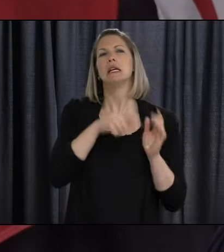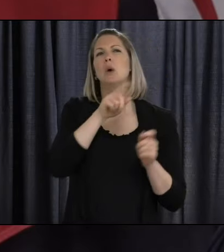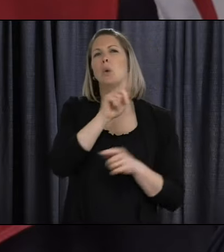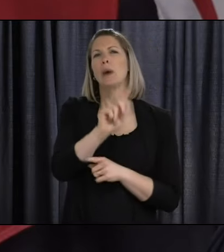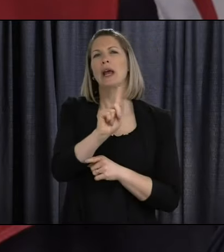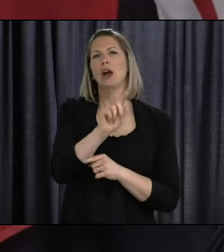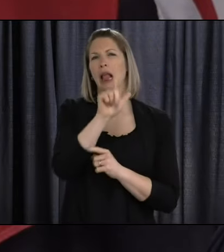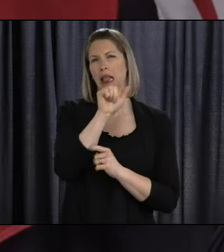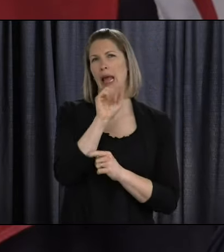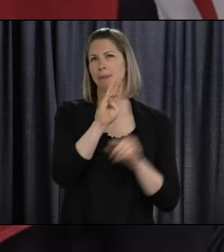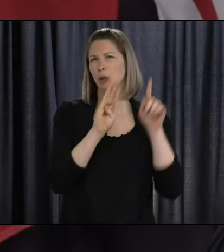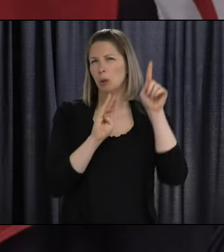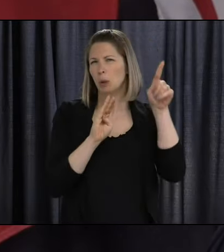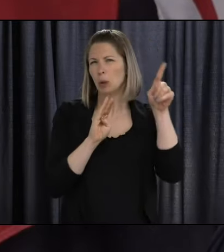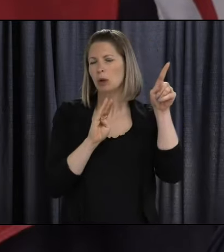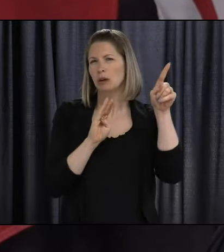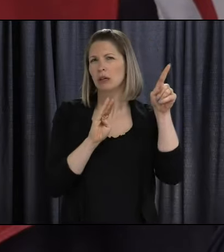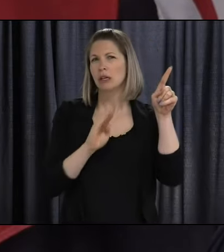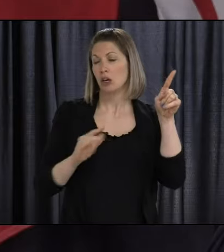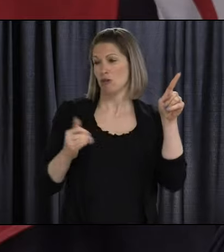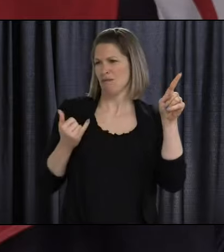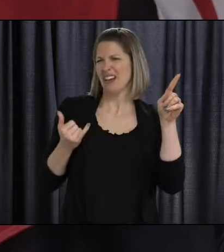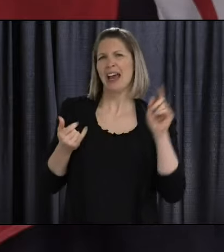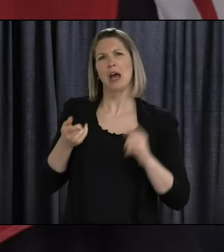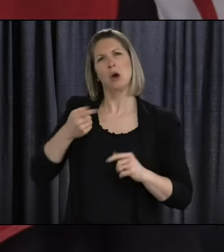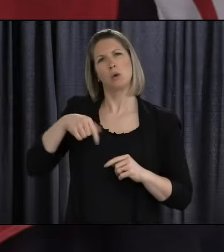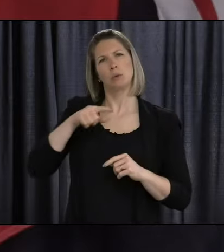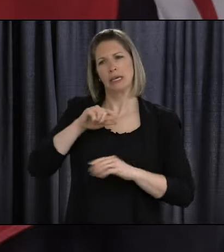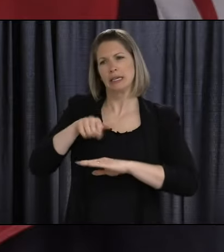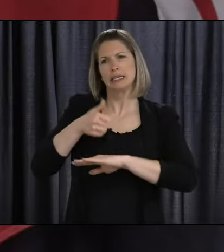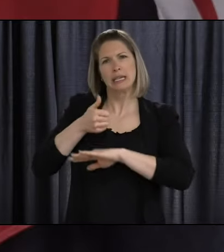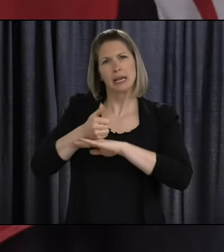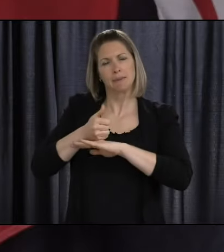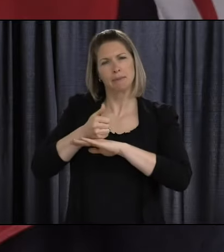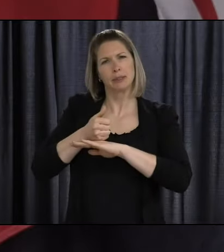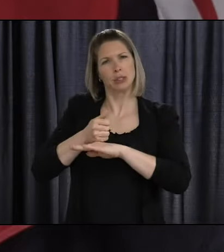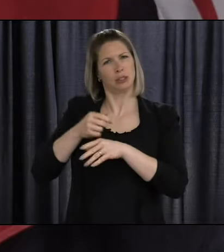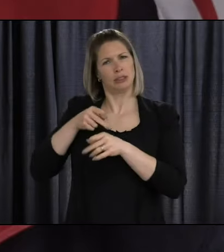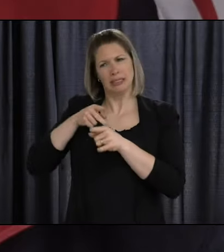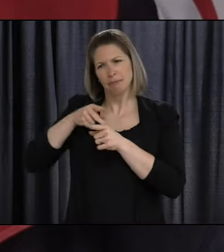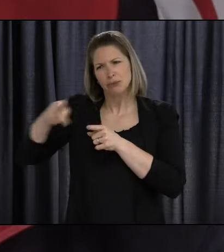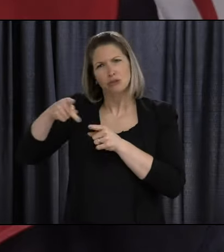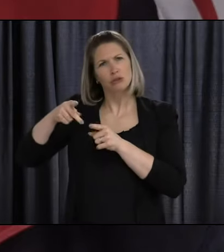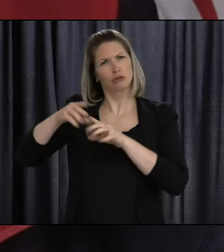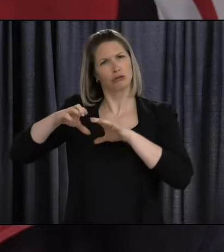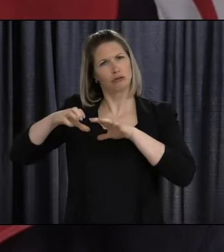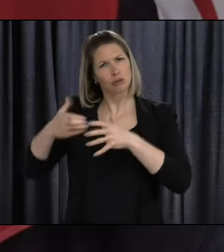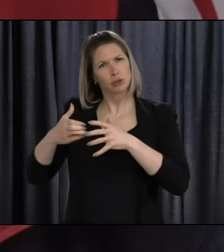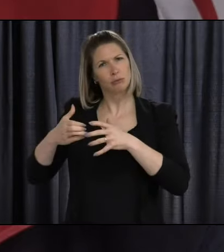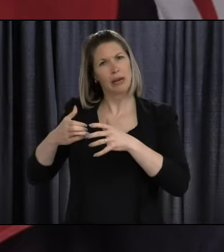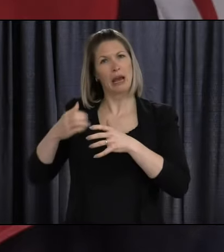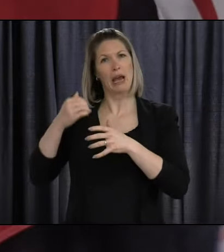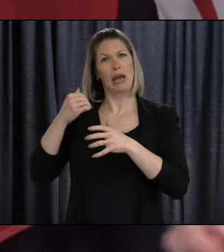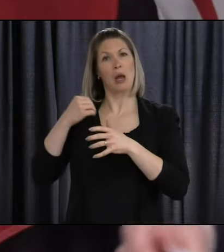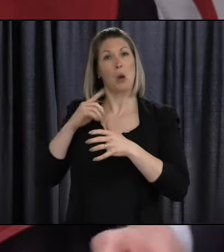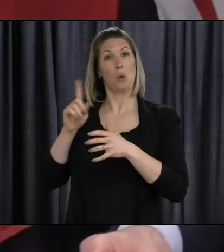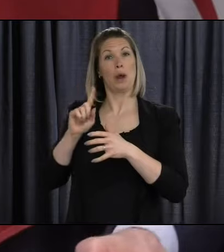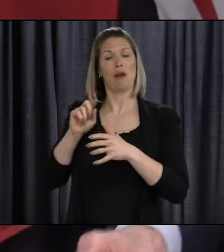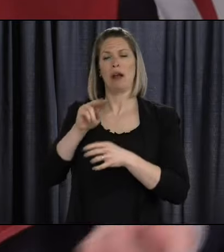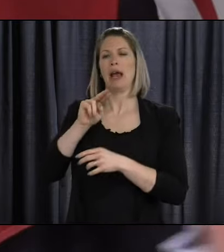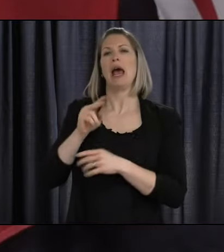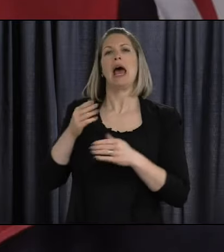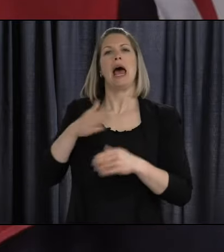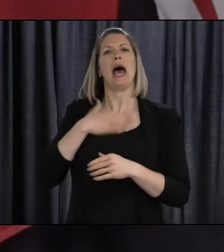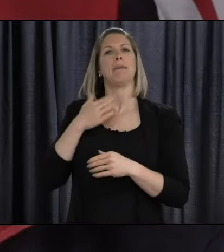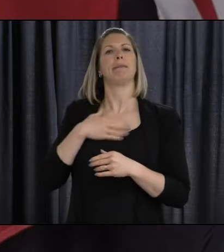an update, we put in place a group of professionals who are currently working on a new 6-bed mental health unit in Happy Valley Goose